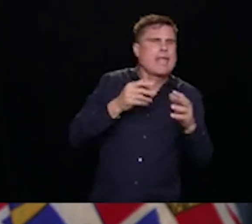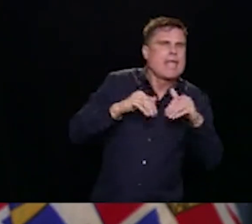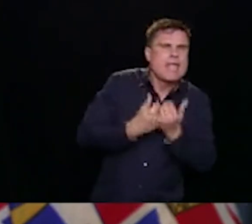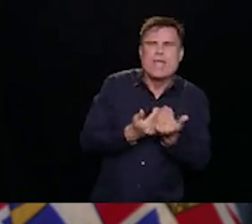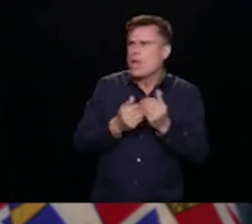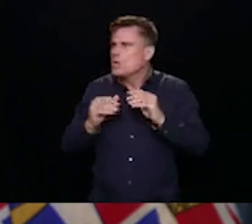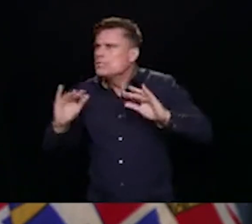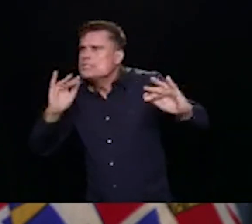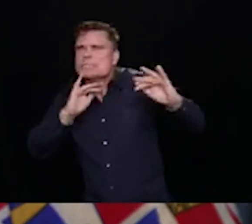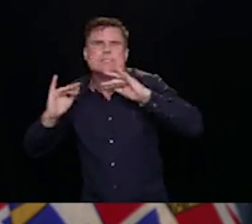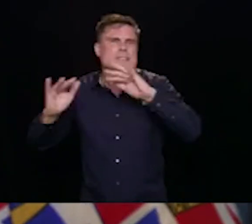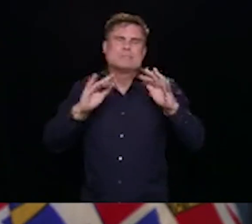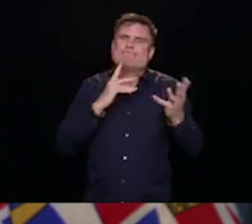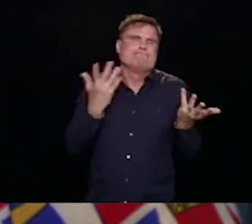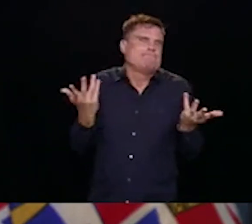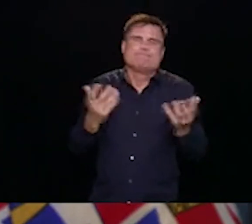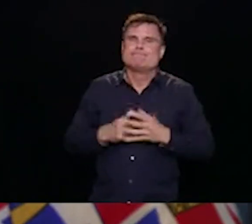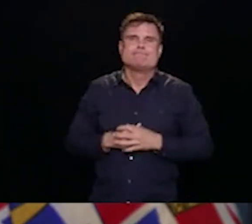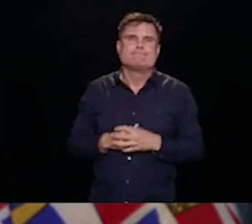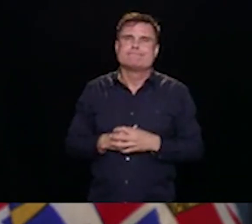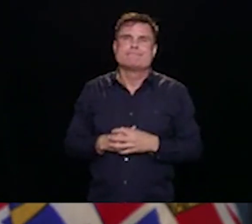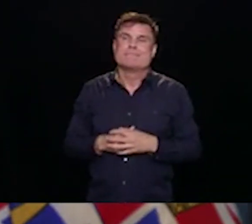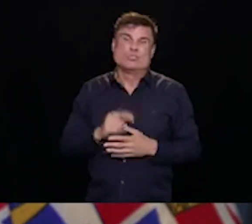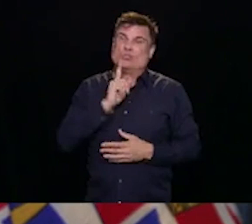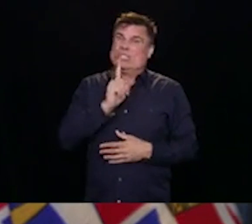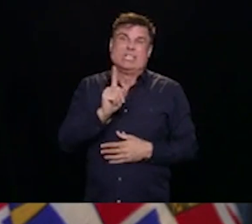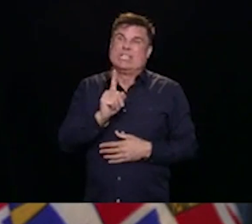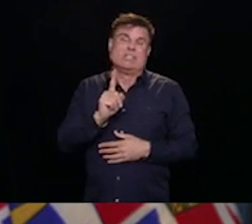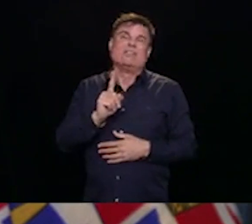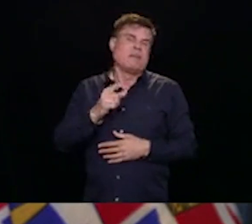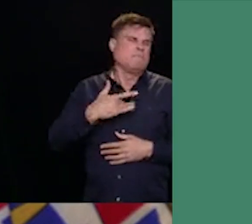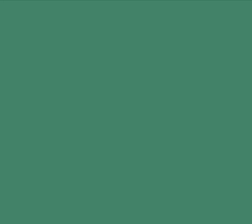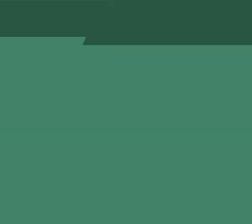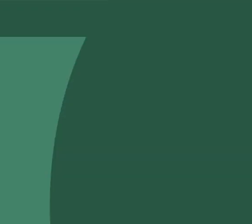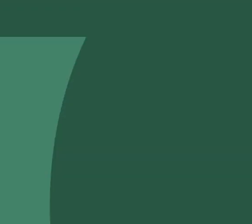are ongoing. So I expect that is the fora where these will be worked out.